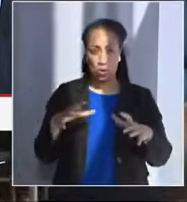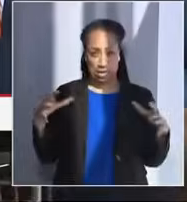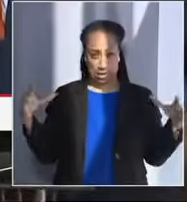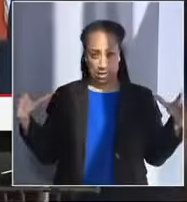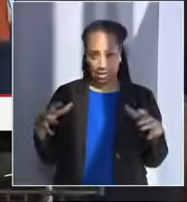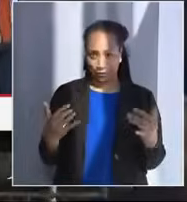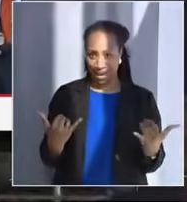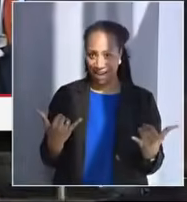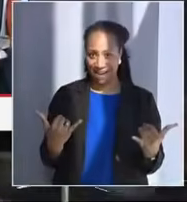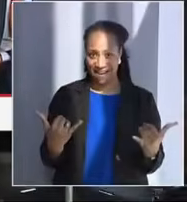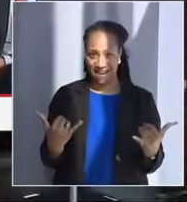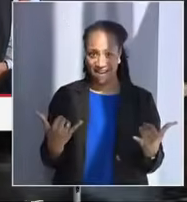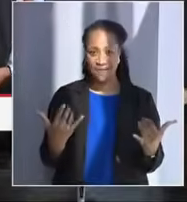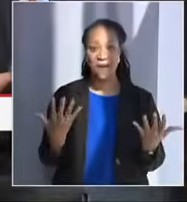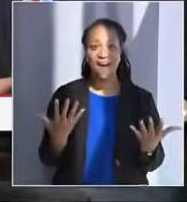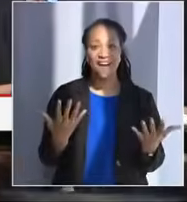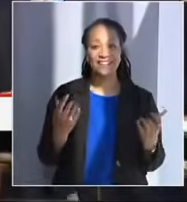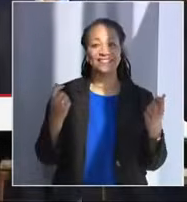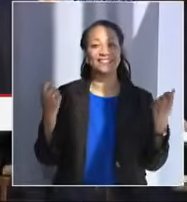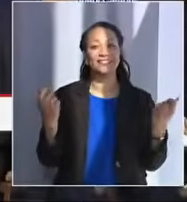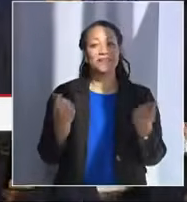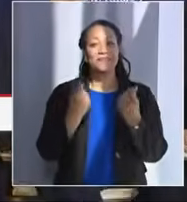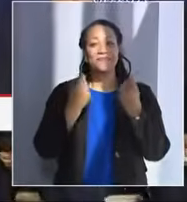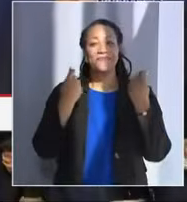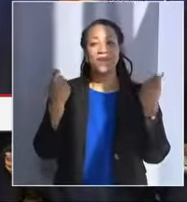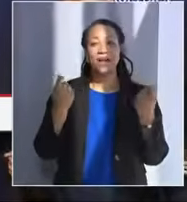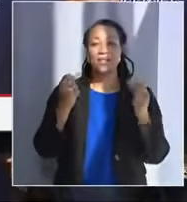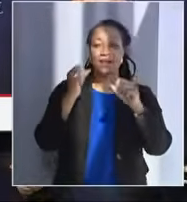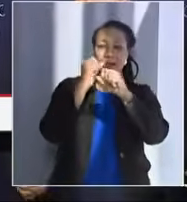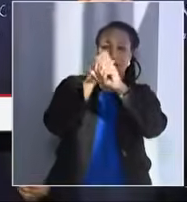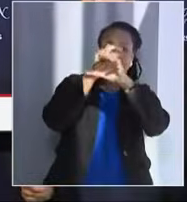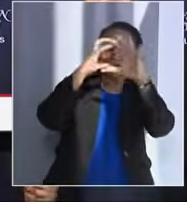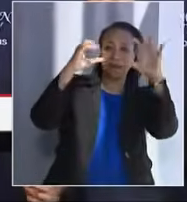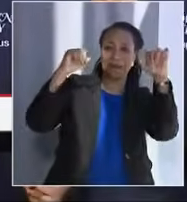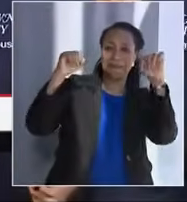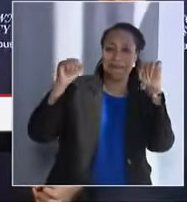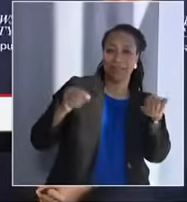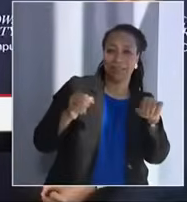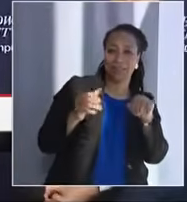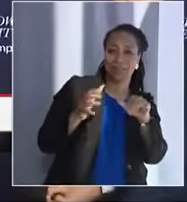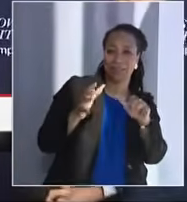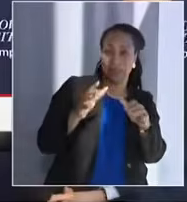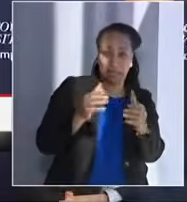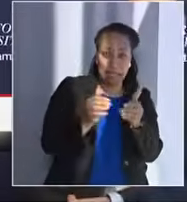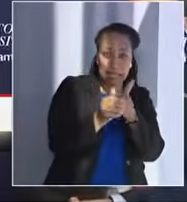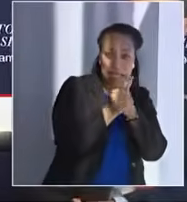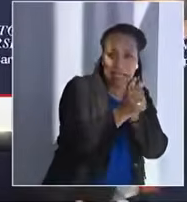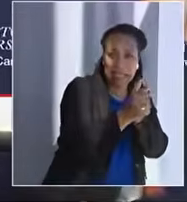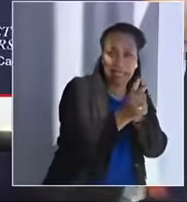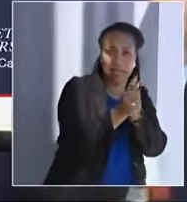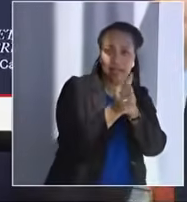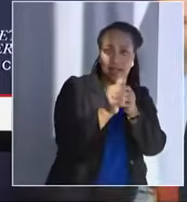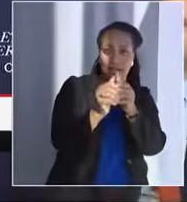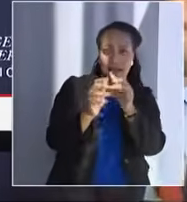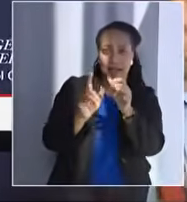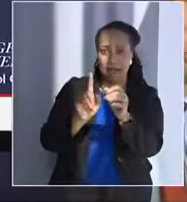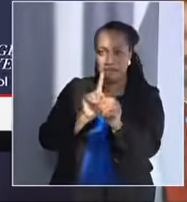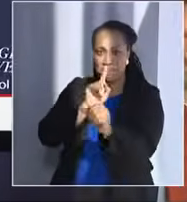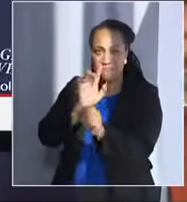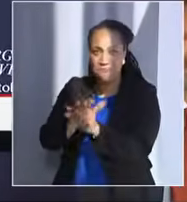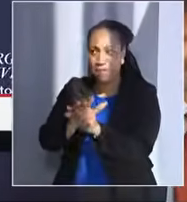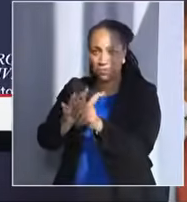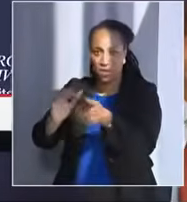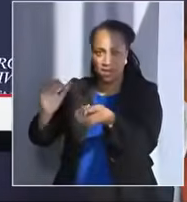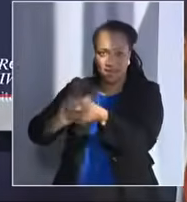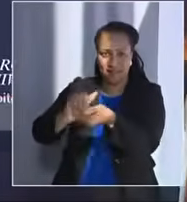collaboration, leadership, and commitment come together in service of Georgetown's mission. I'm very excited to be here today. I told my team